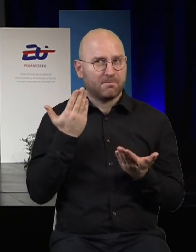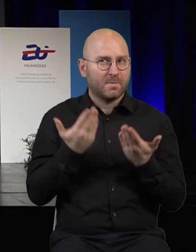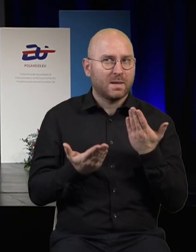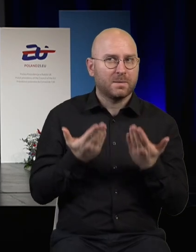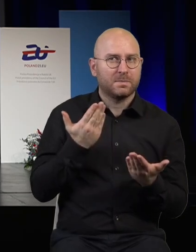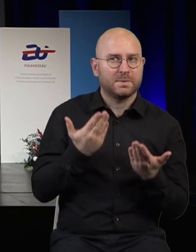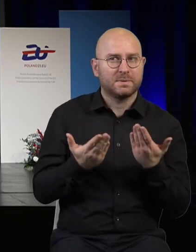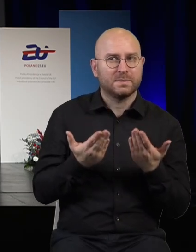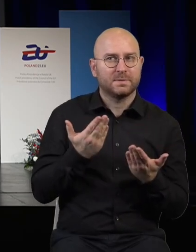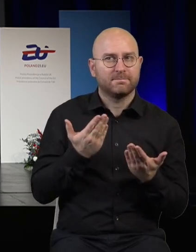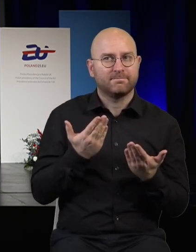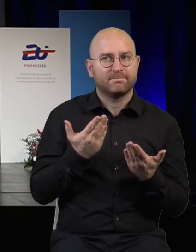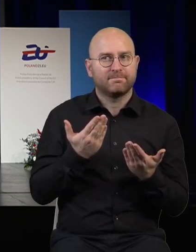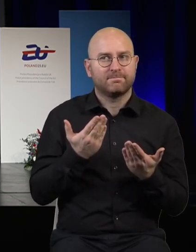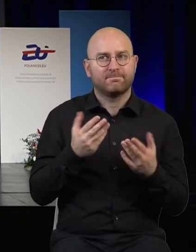to